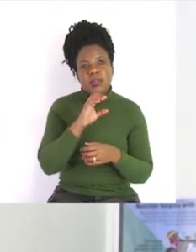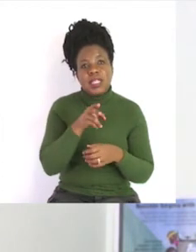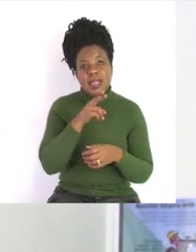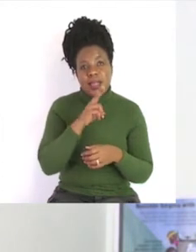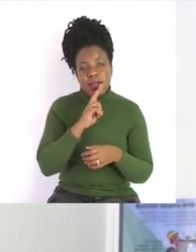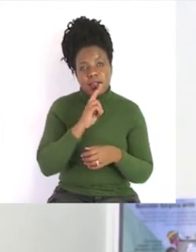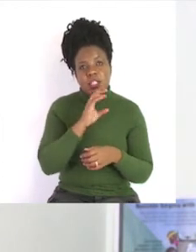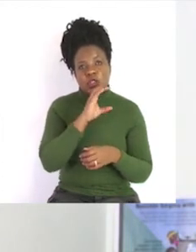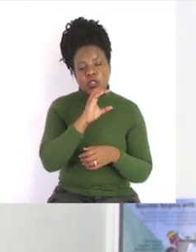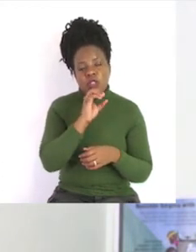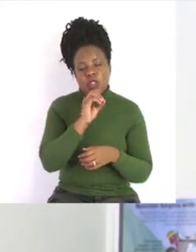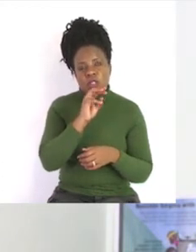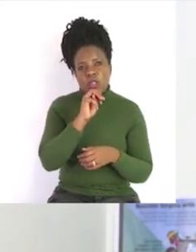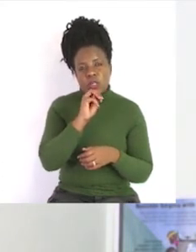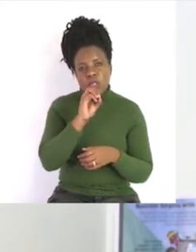let me erase this for now.